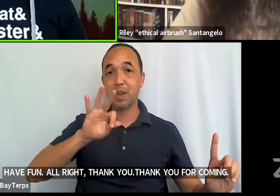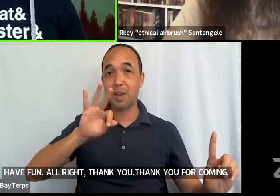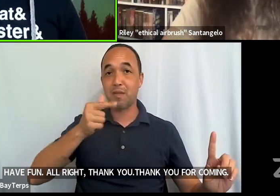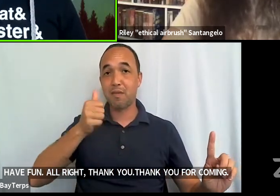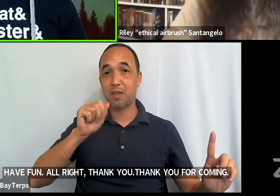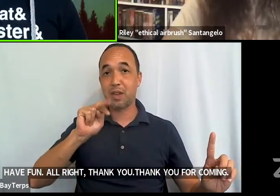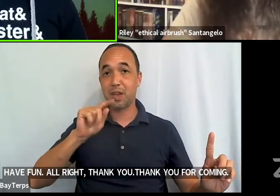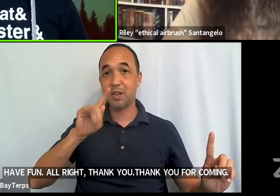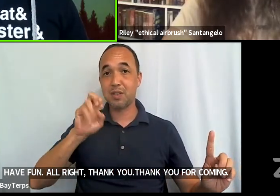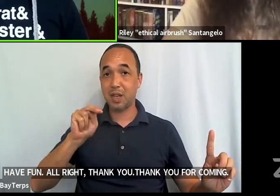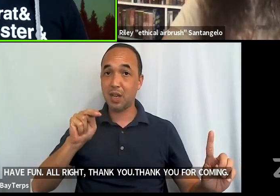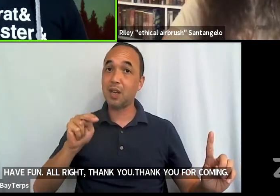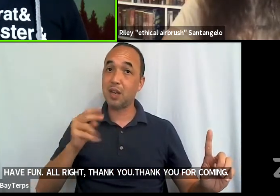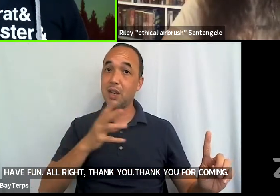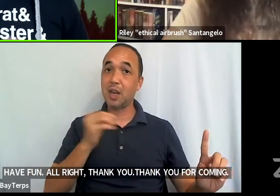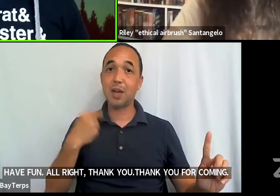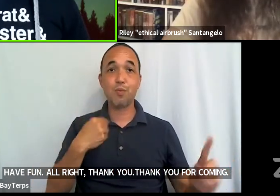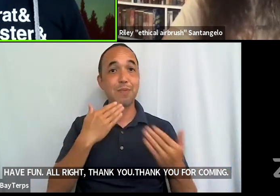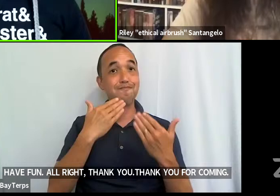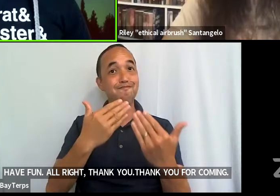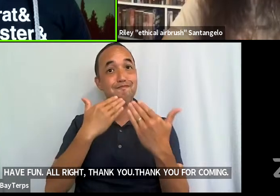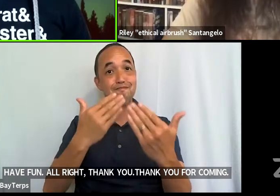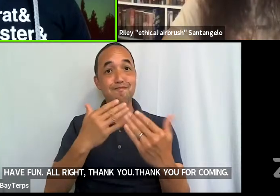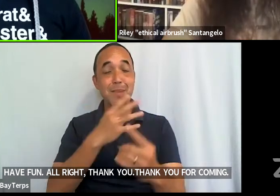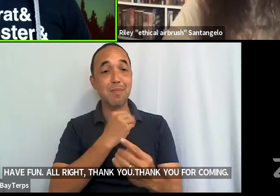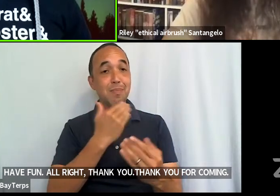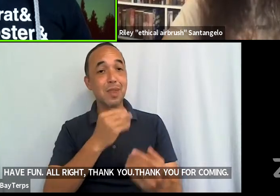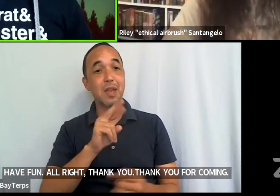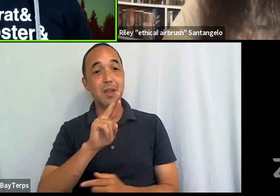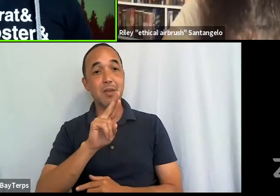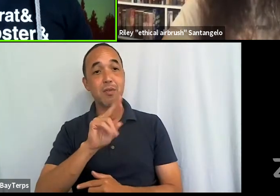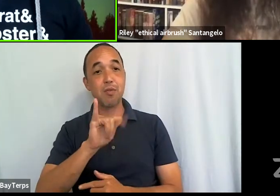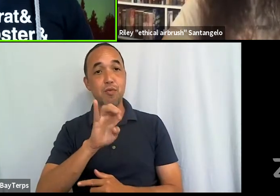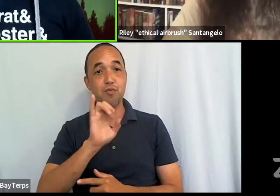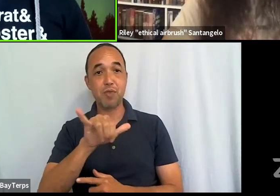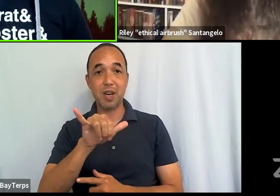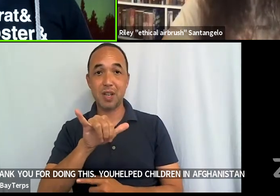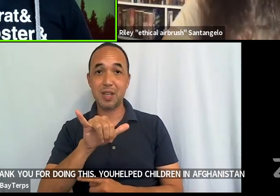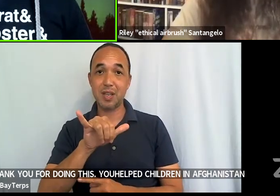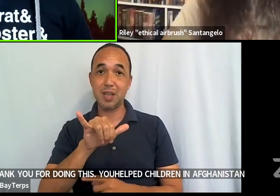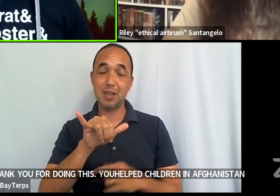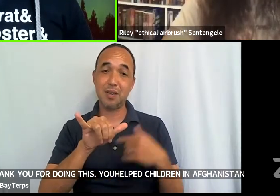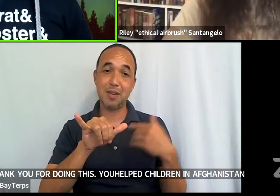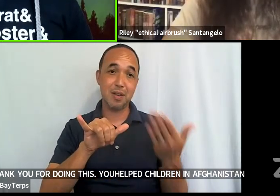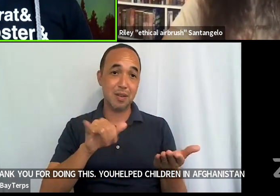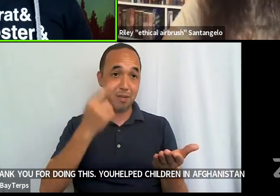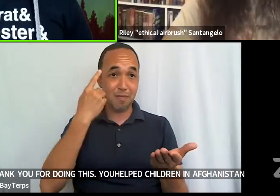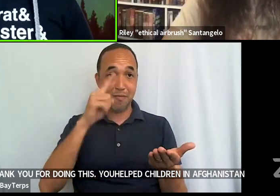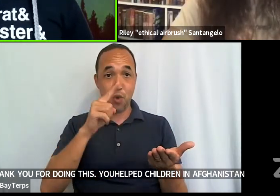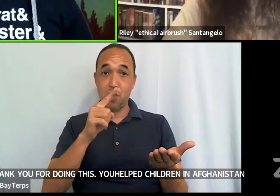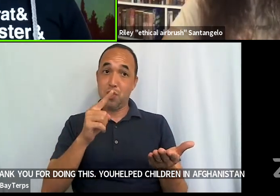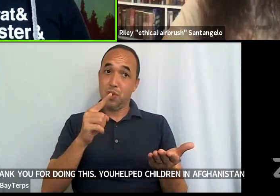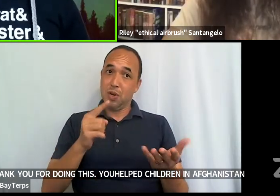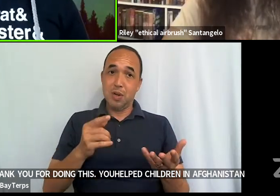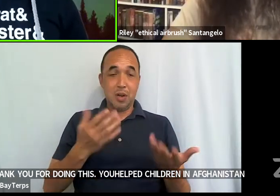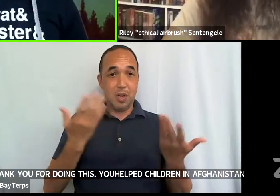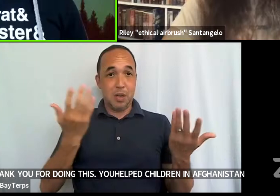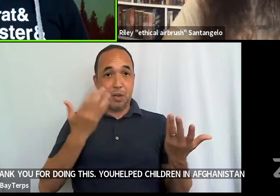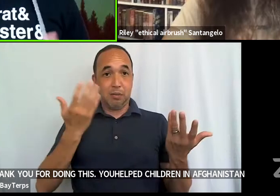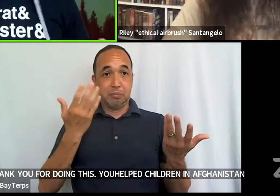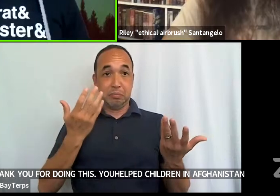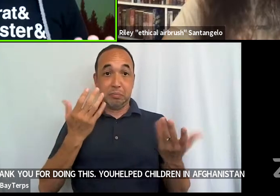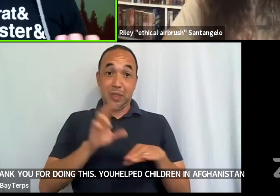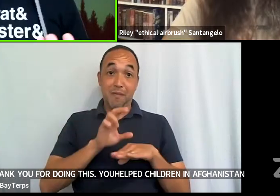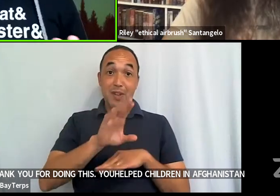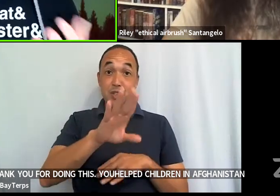that. And we're grateful to you, Riley, for taking the time out of your evening on the East Coast there to dive